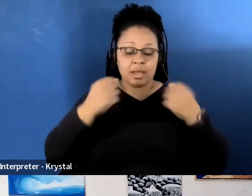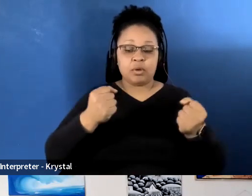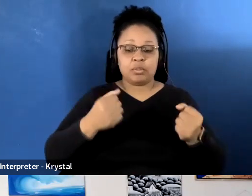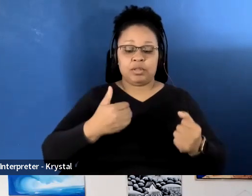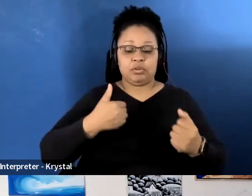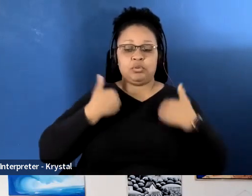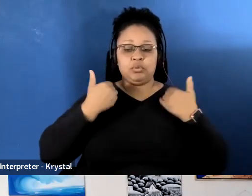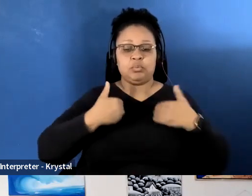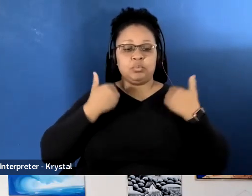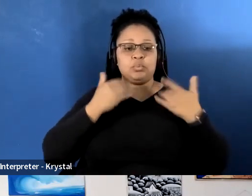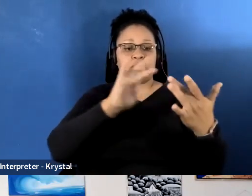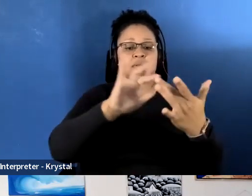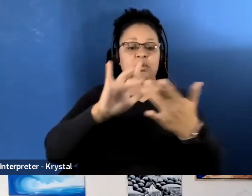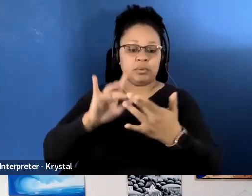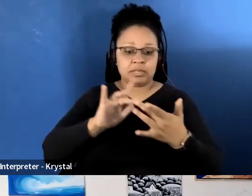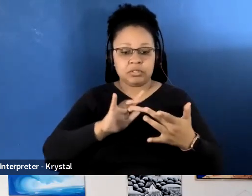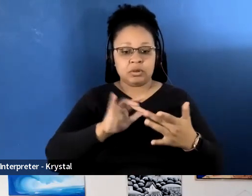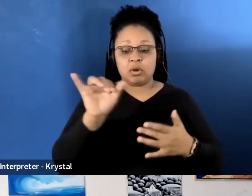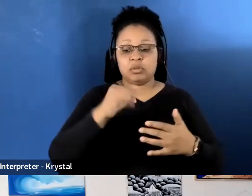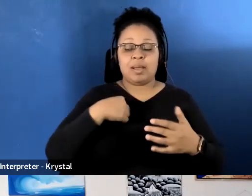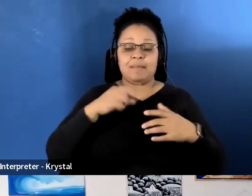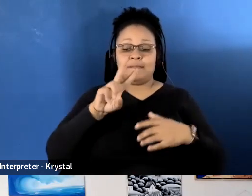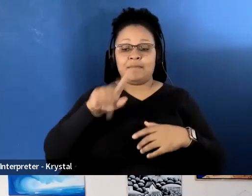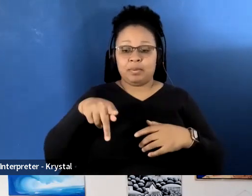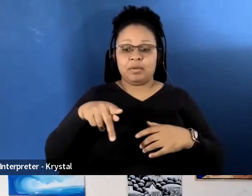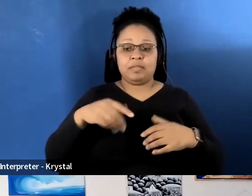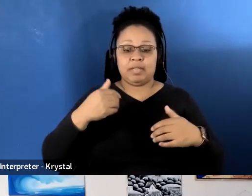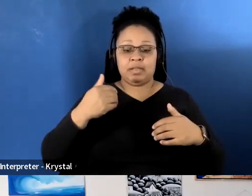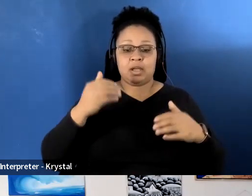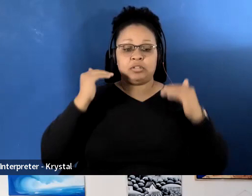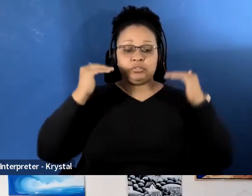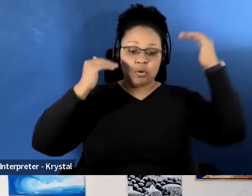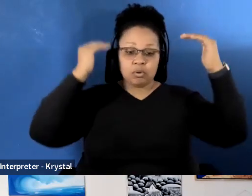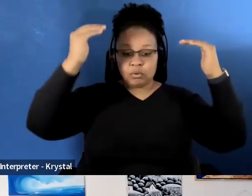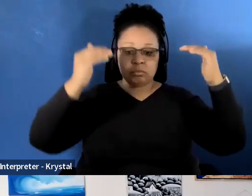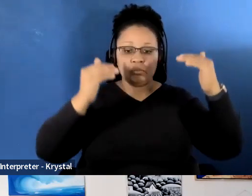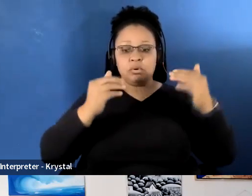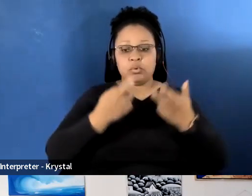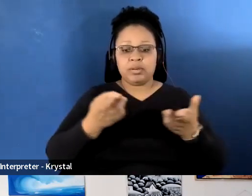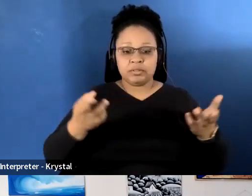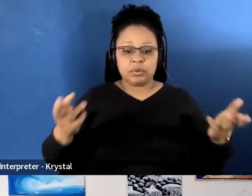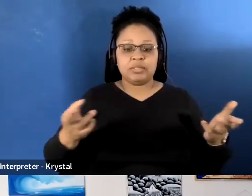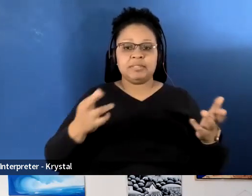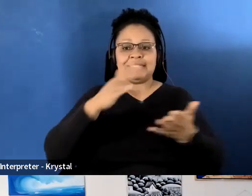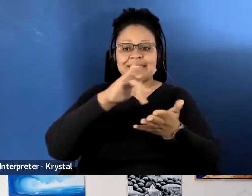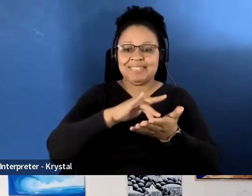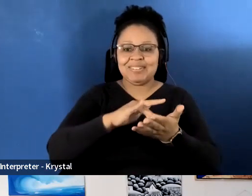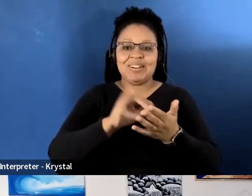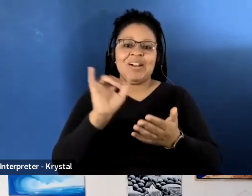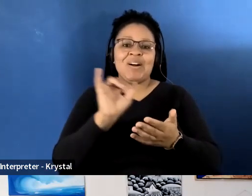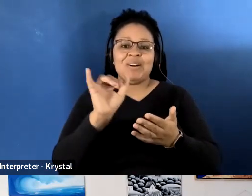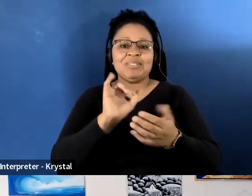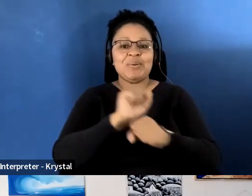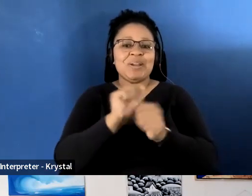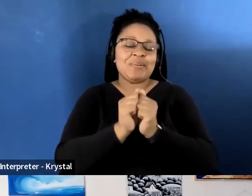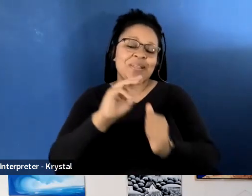outreach. I'm also the vice president of the Adult Resource Center, also working with Molly. Molly does everything.